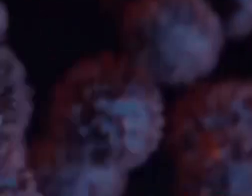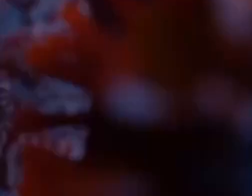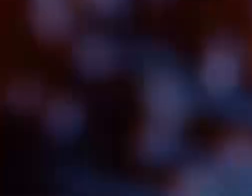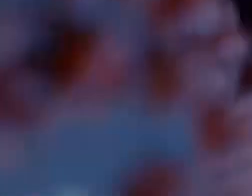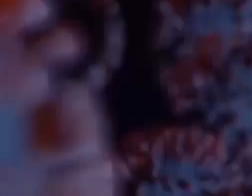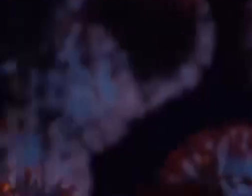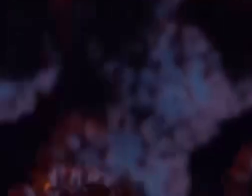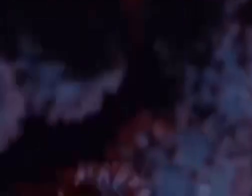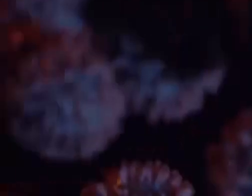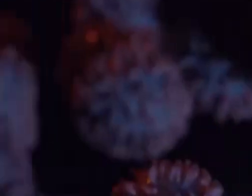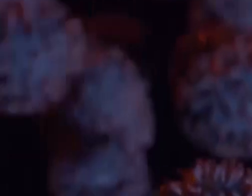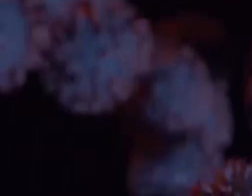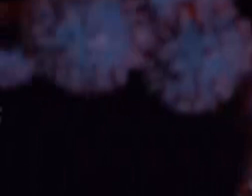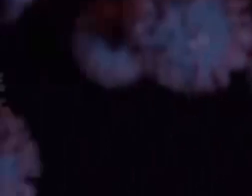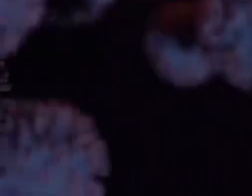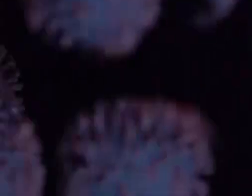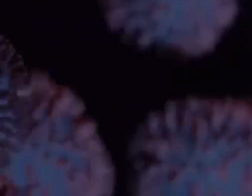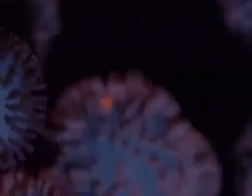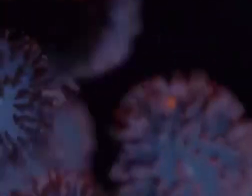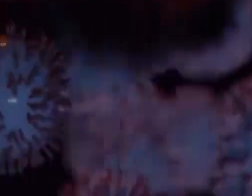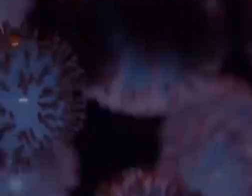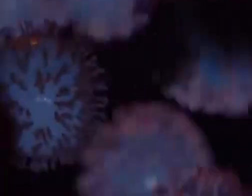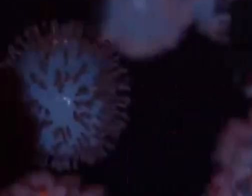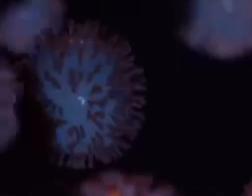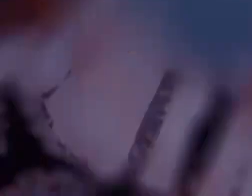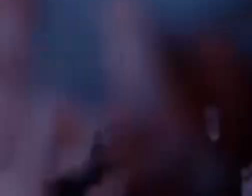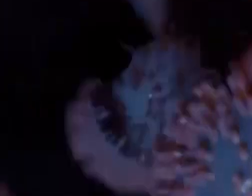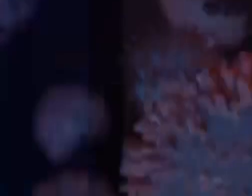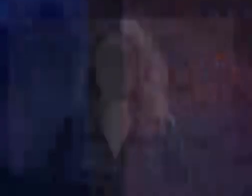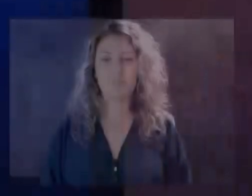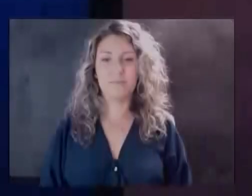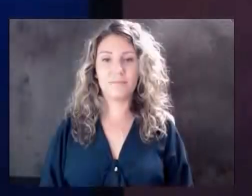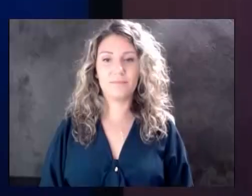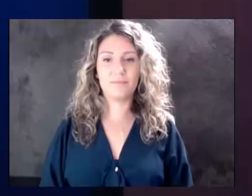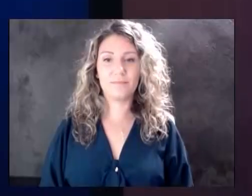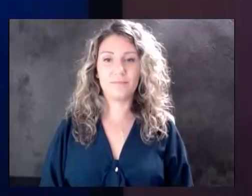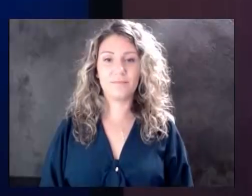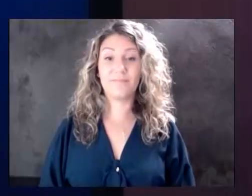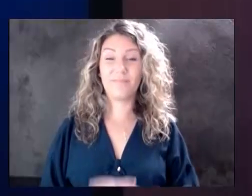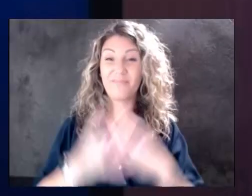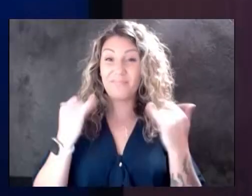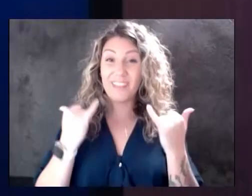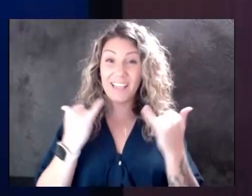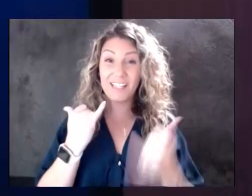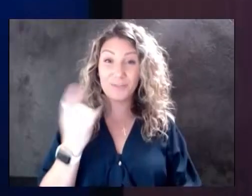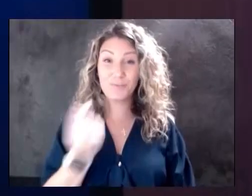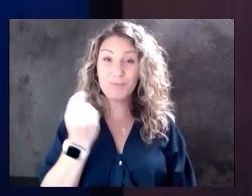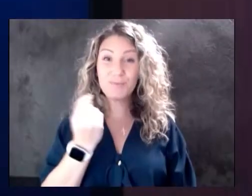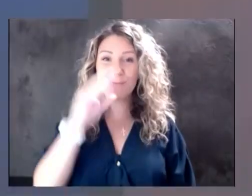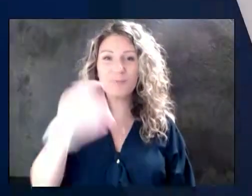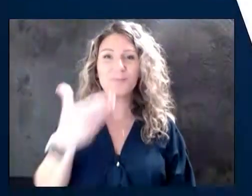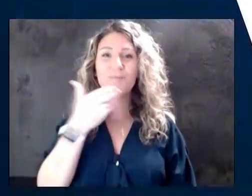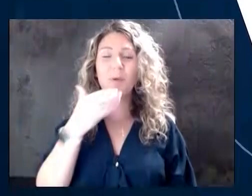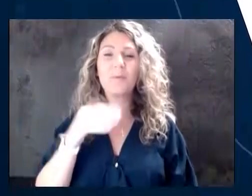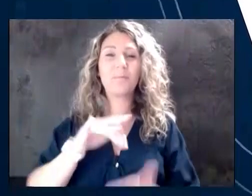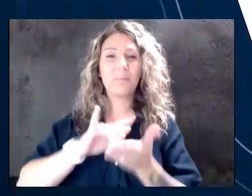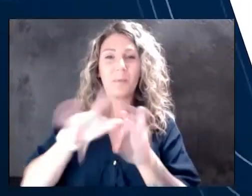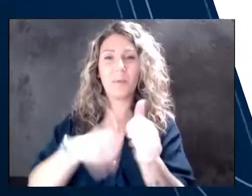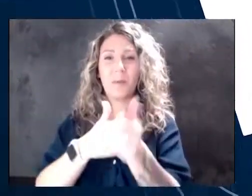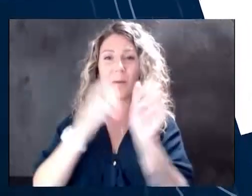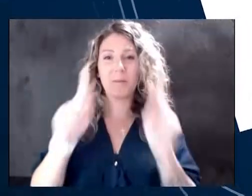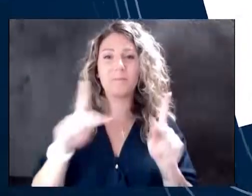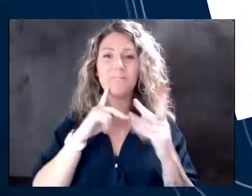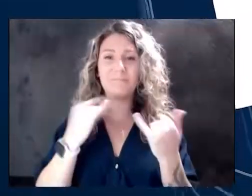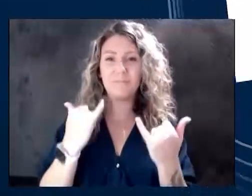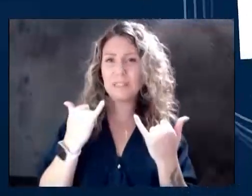Good morning. It is Tuesday, August 24th. Welcome into the Morning Medical Update. Today, we are talking about COVID-19 testing. Testing is